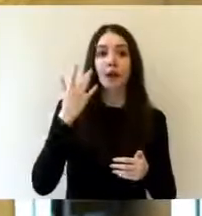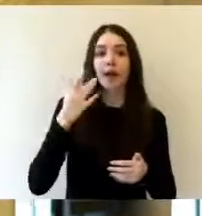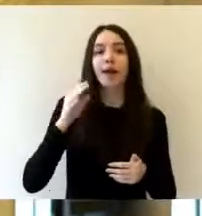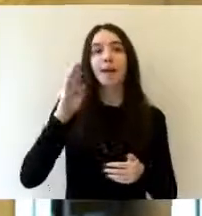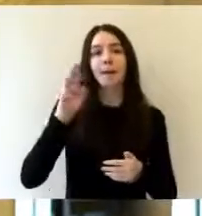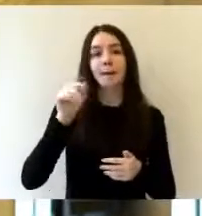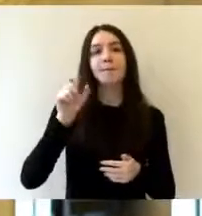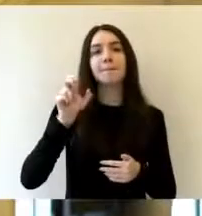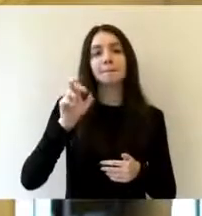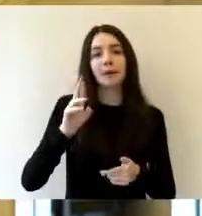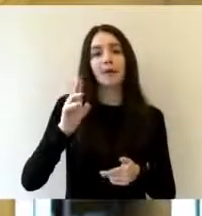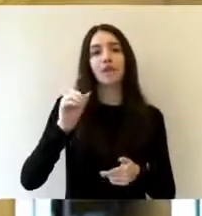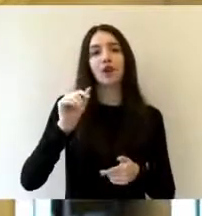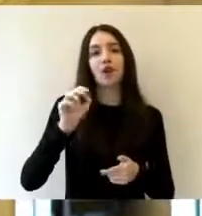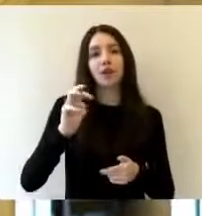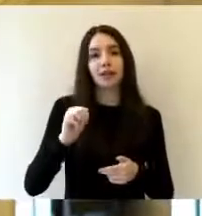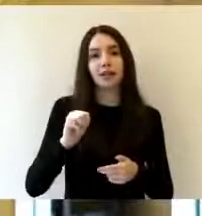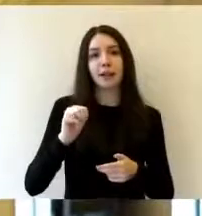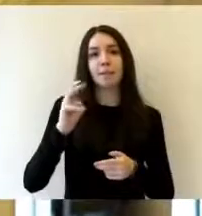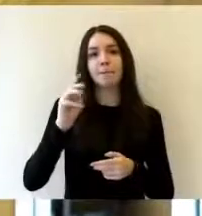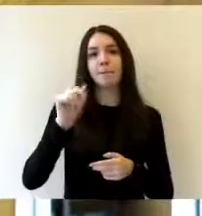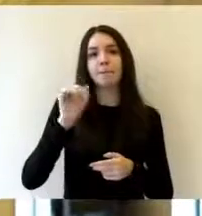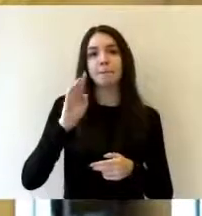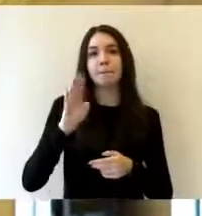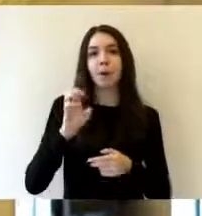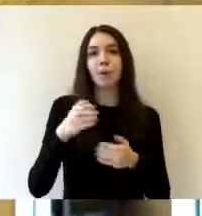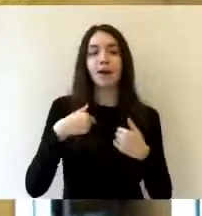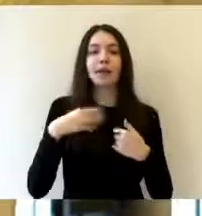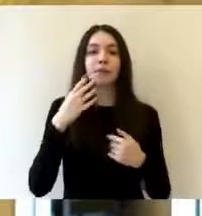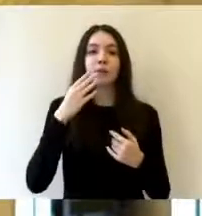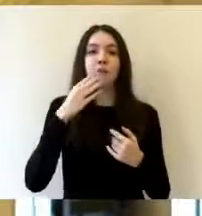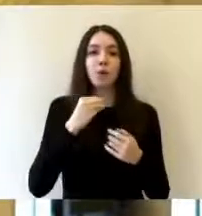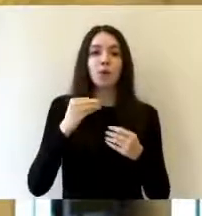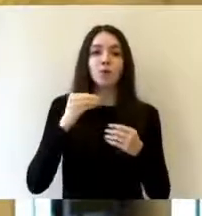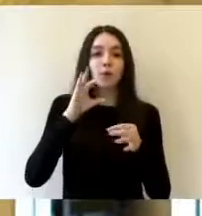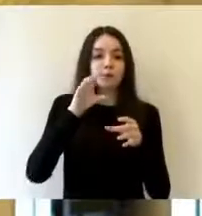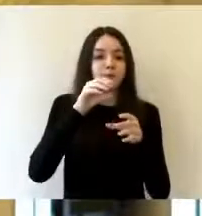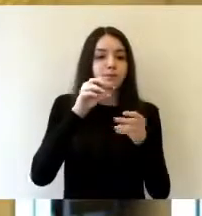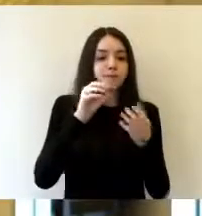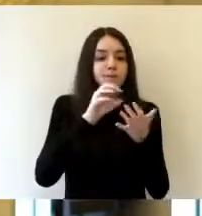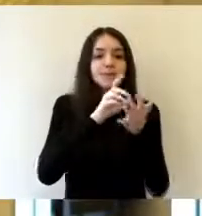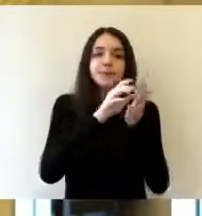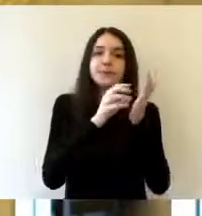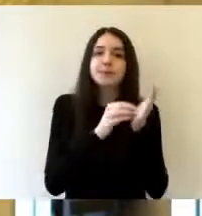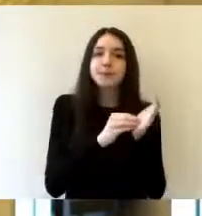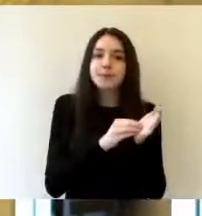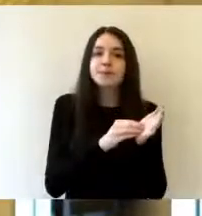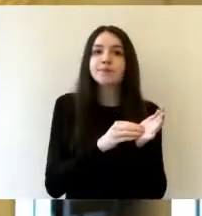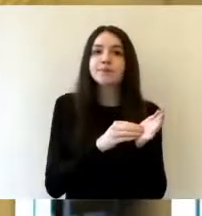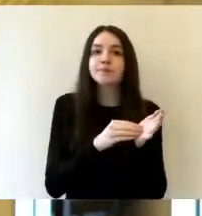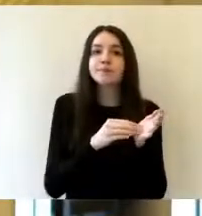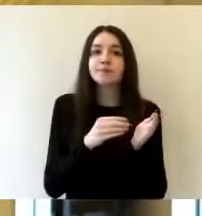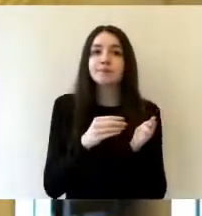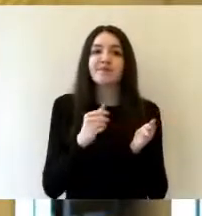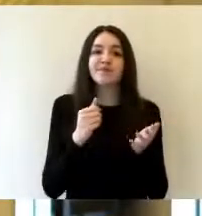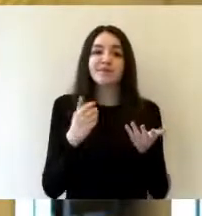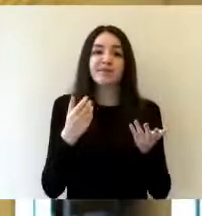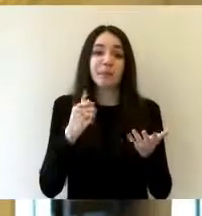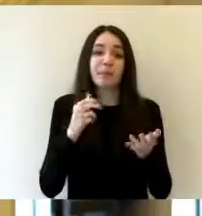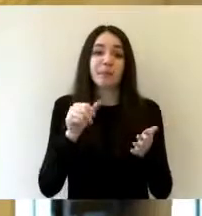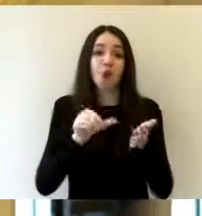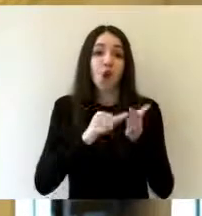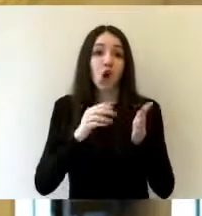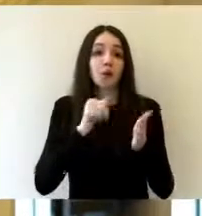naturally has all these beautiful inclusions and stuff in it. And it's a lot of people don't favor that stone as carvers, I guess, necessarily,